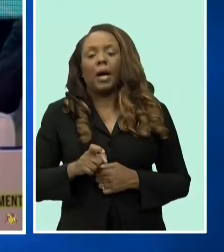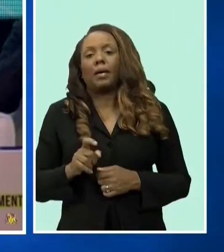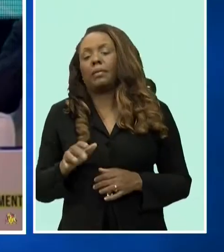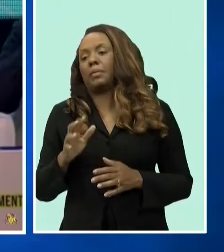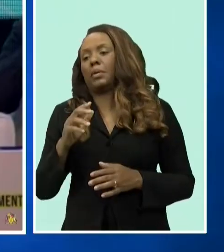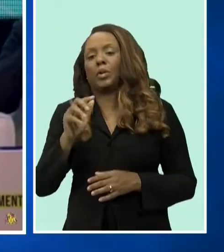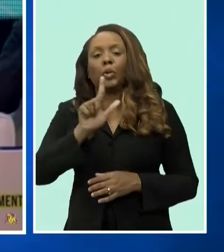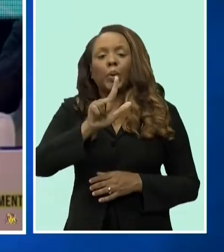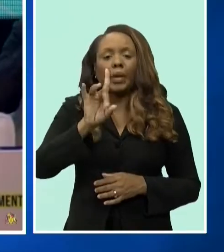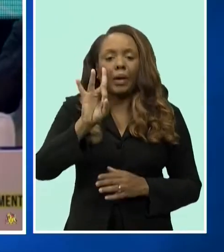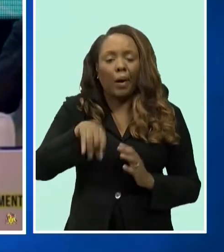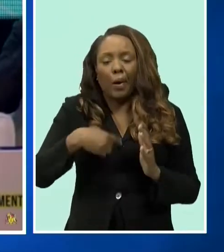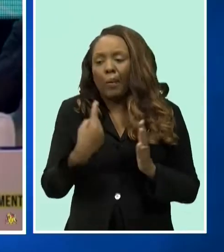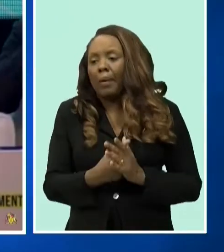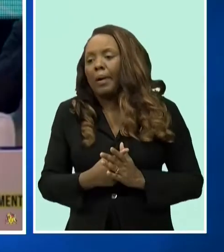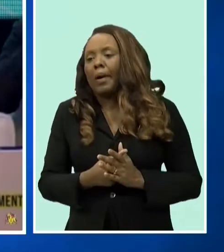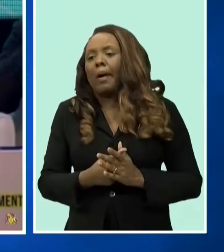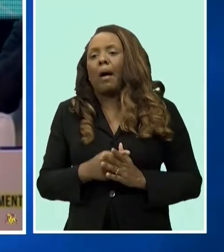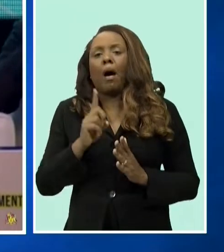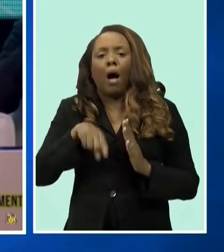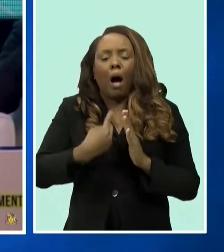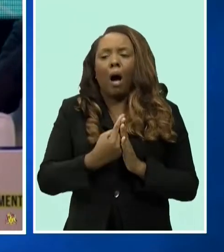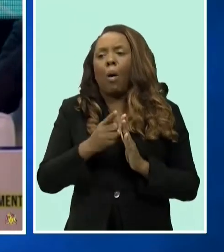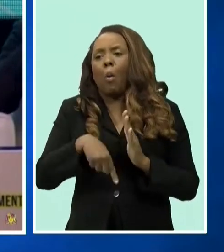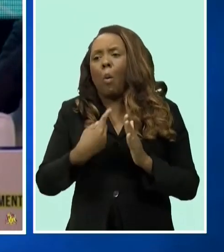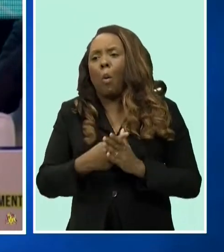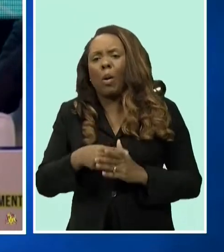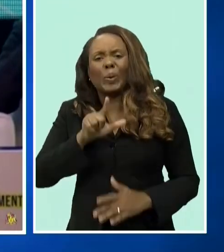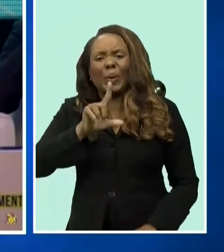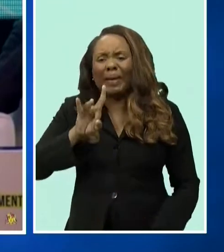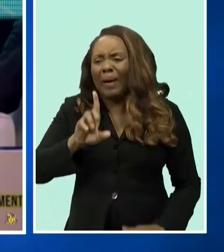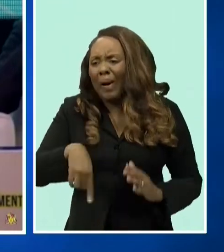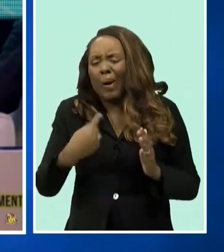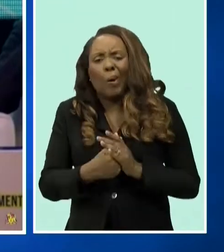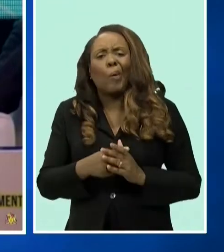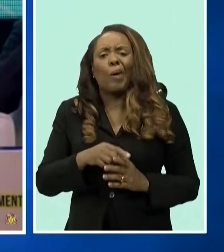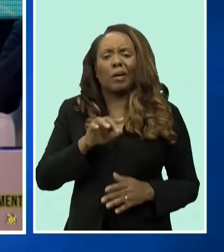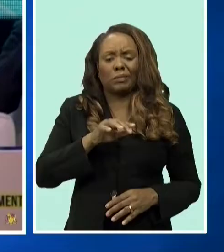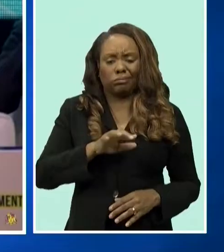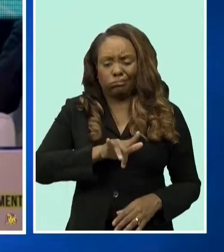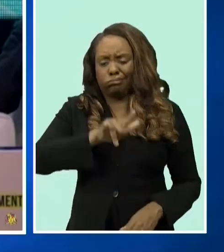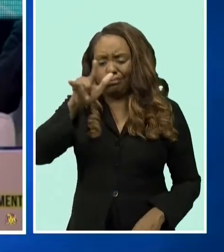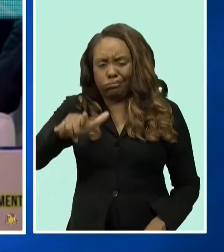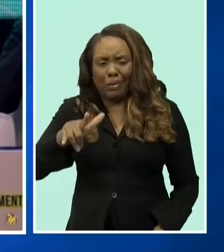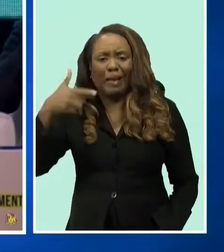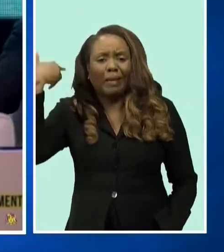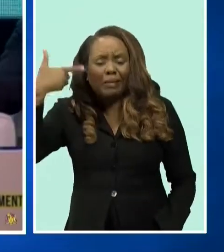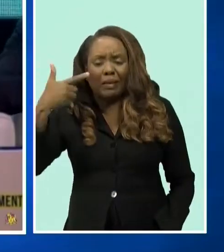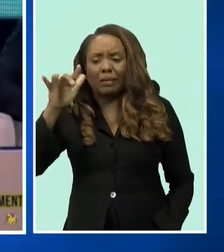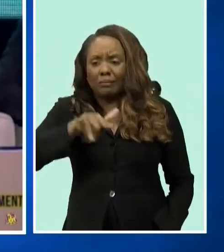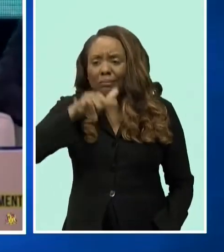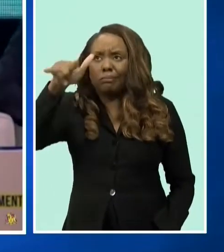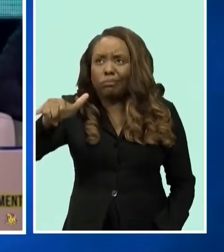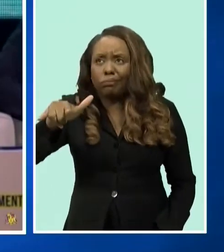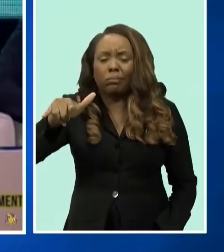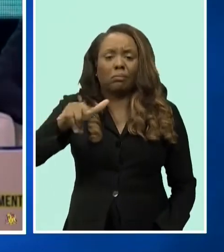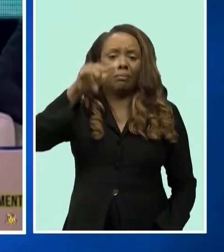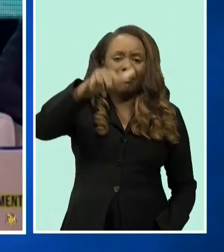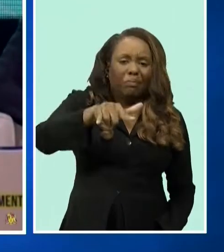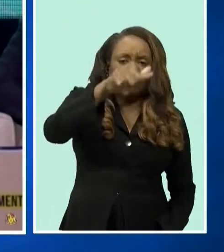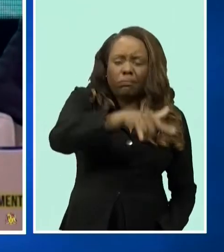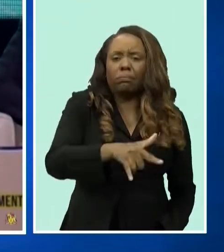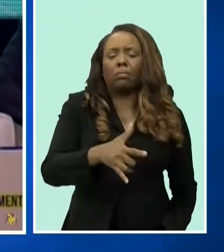hours moving between the two regions, going through London, having to navigate the difficulties of transit visas in the US and in the